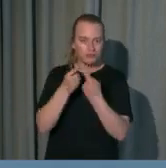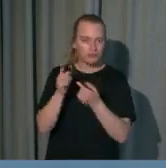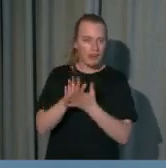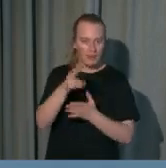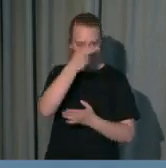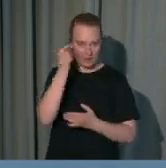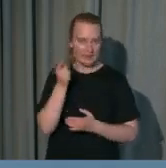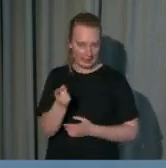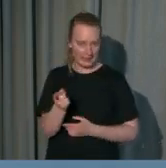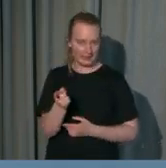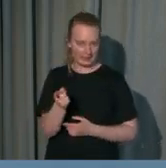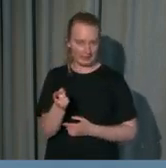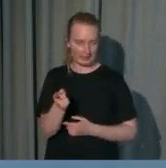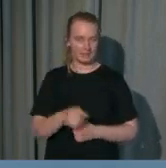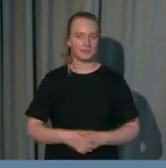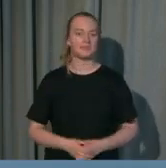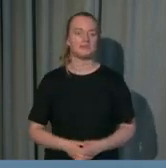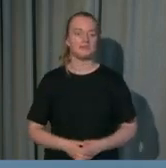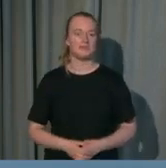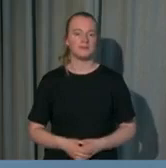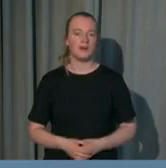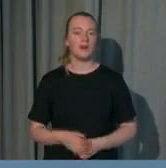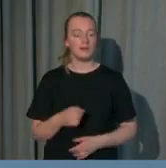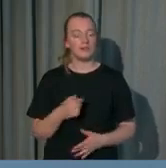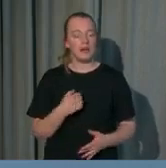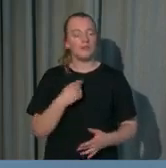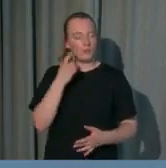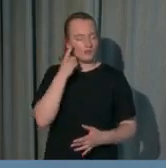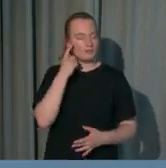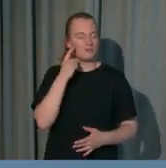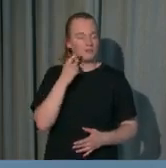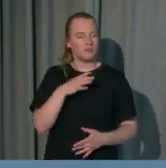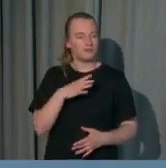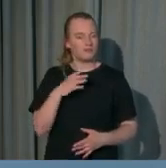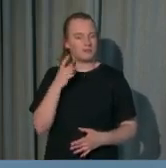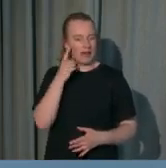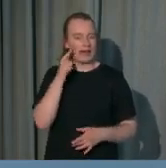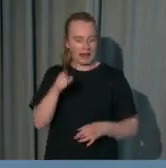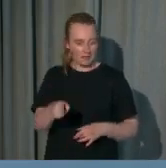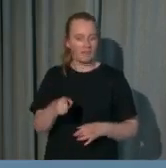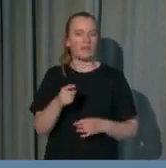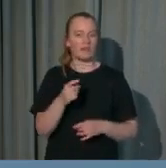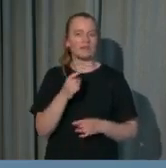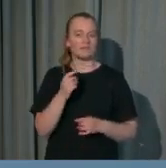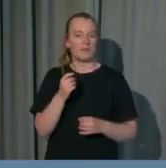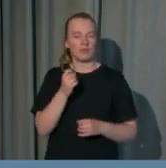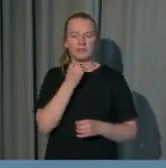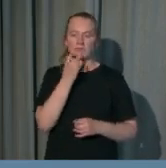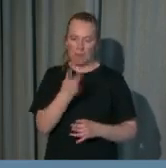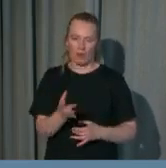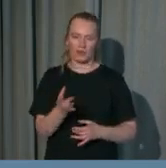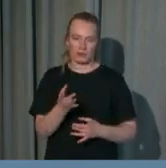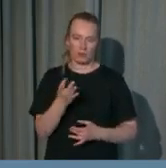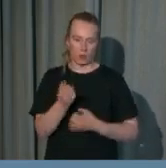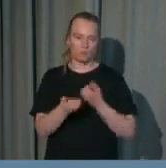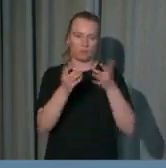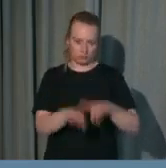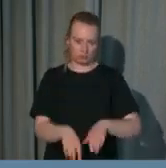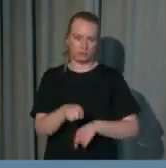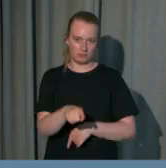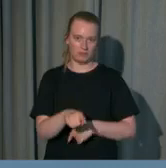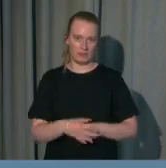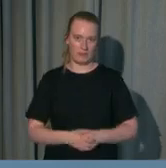very much understand that that was was a wise decision. You know, that would probably have been a parade